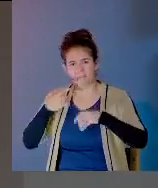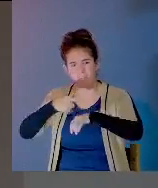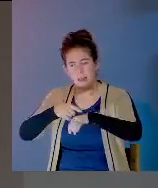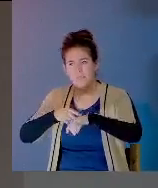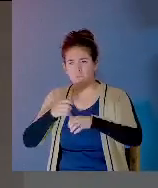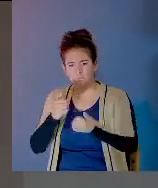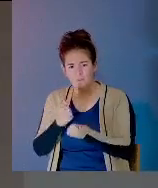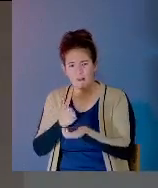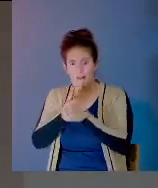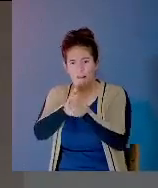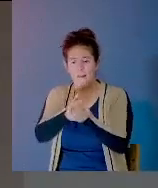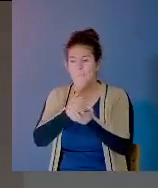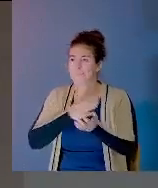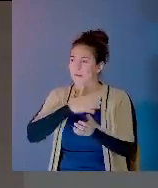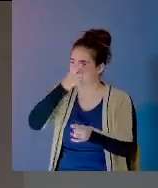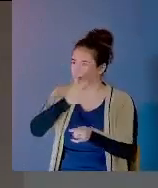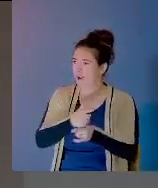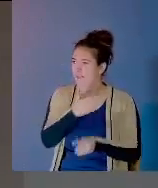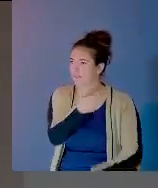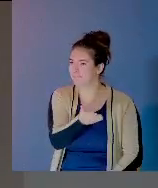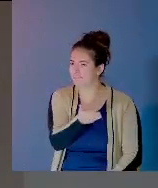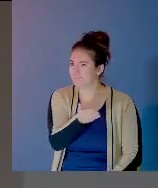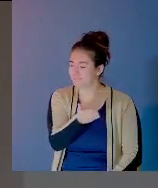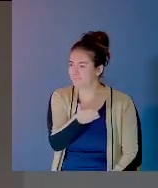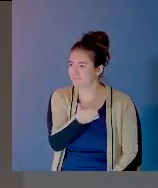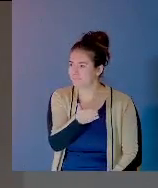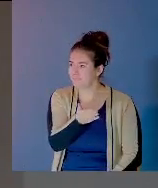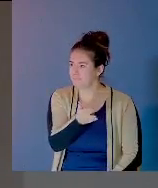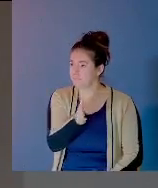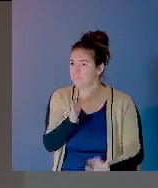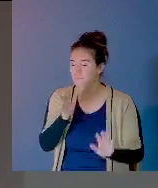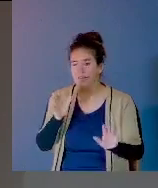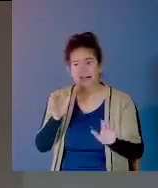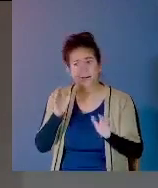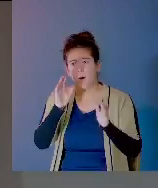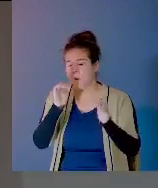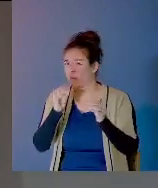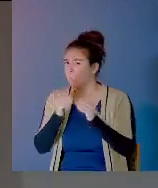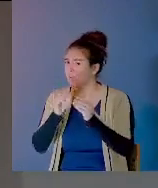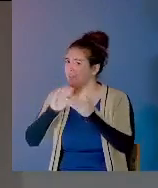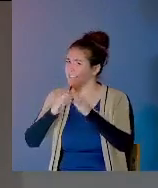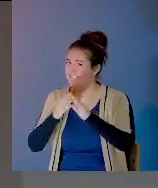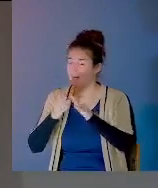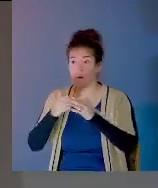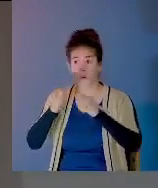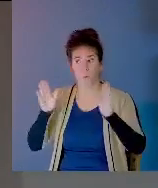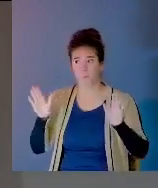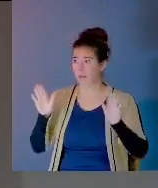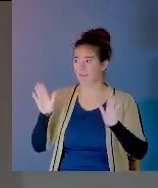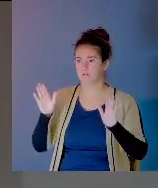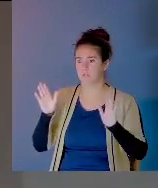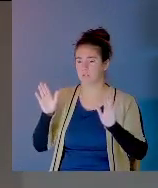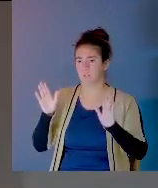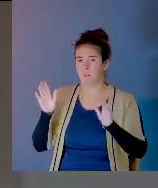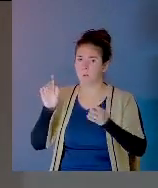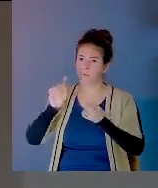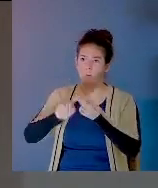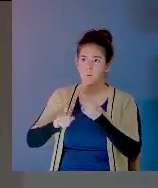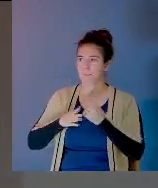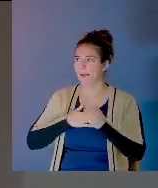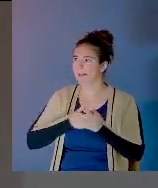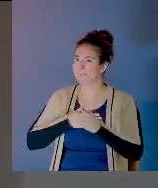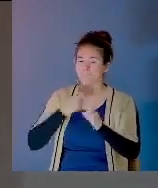and more hearts open up to this, but man, thank you, Ascent Bible Church, for showing me